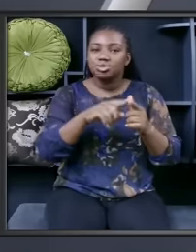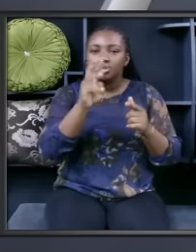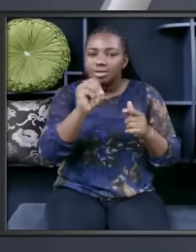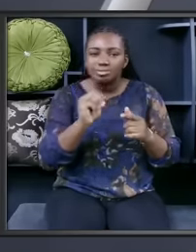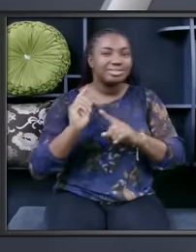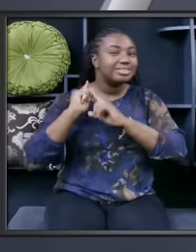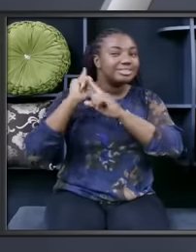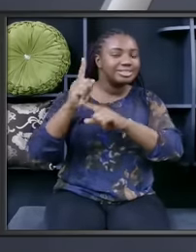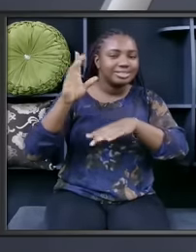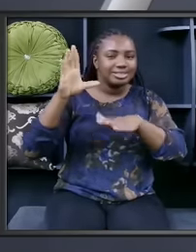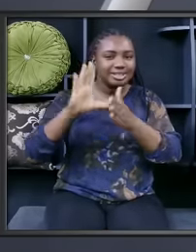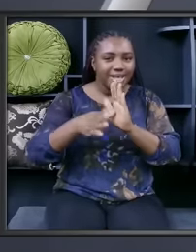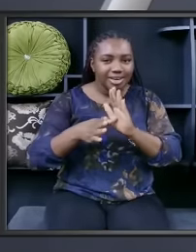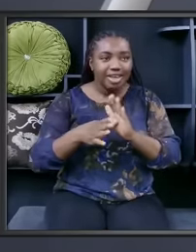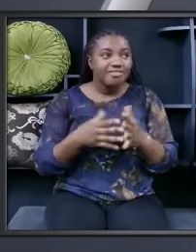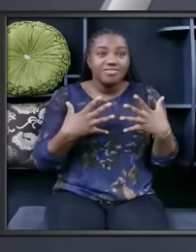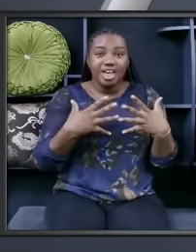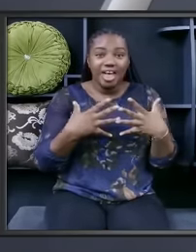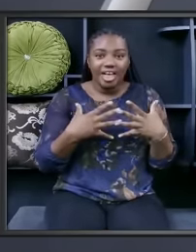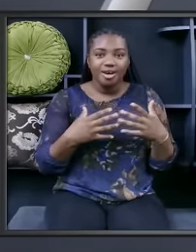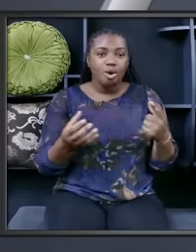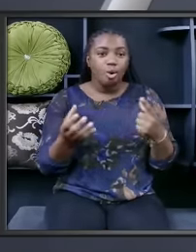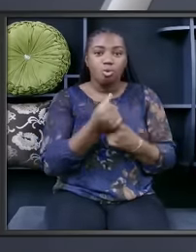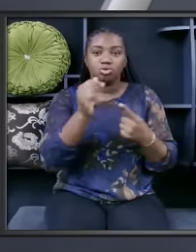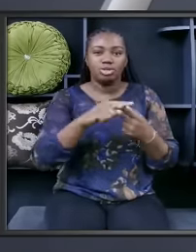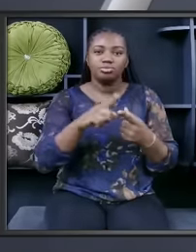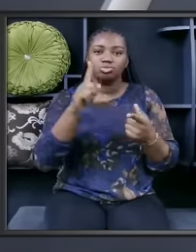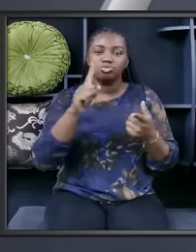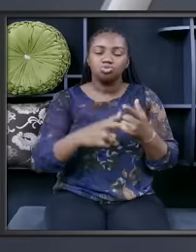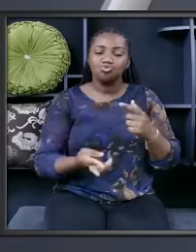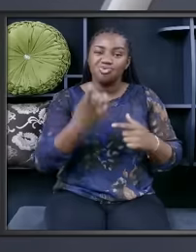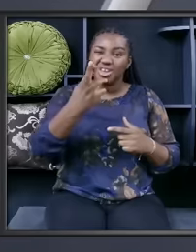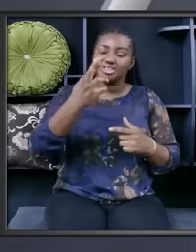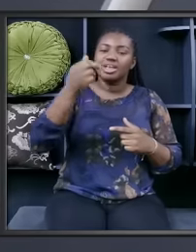fear catch him to raise a finger on my